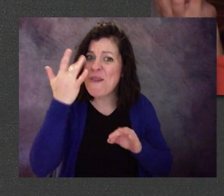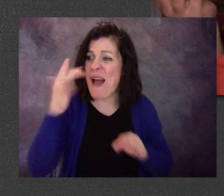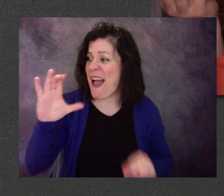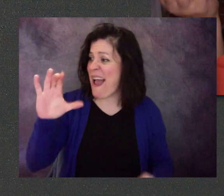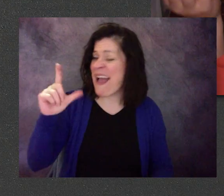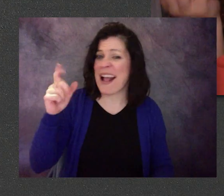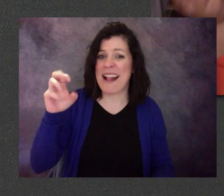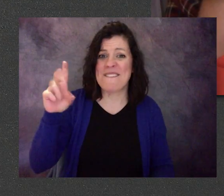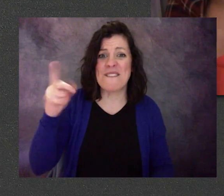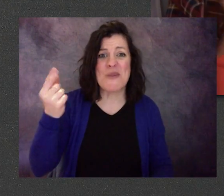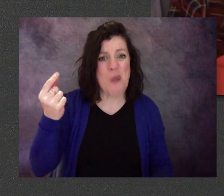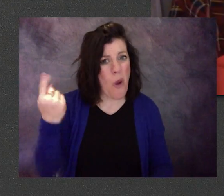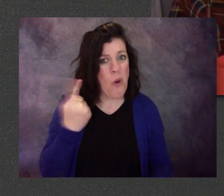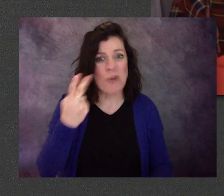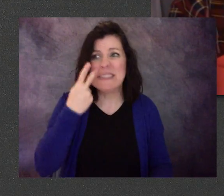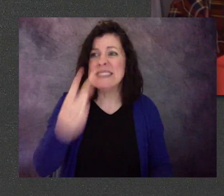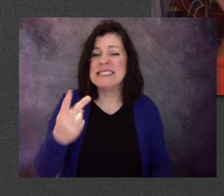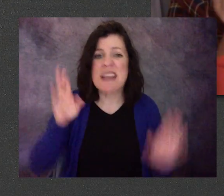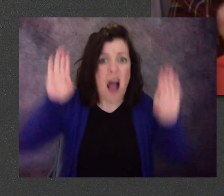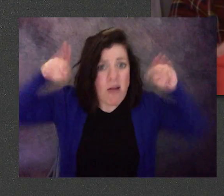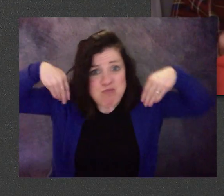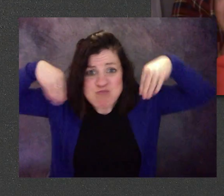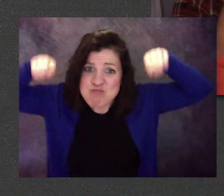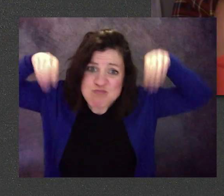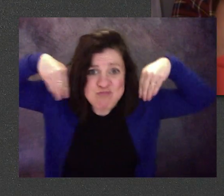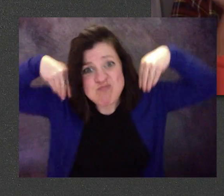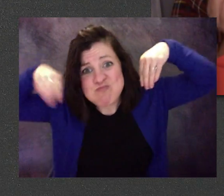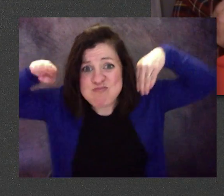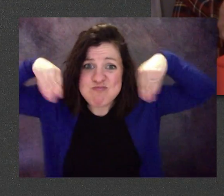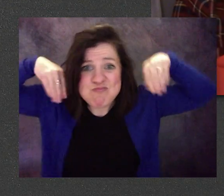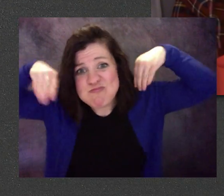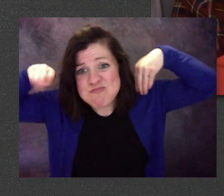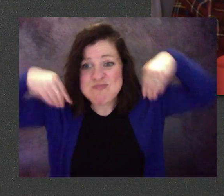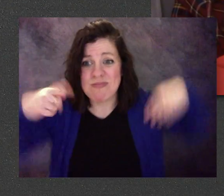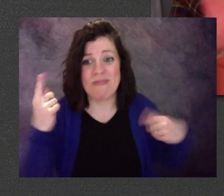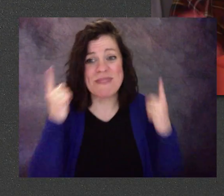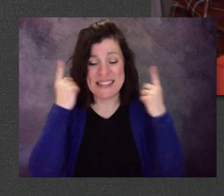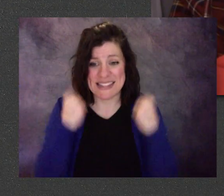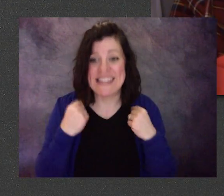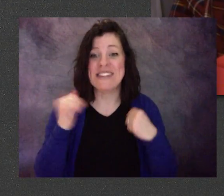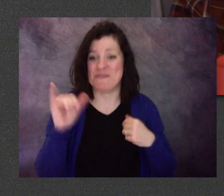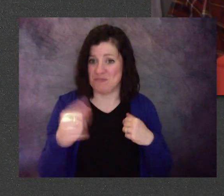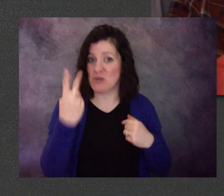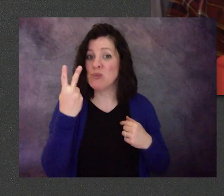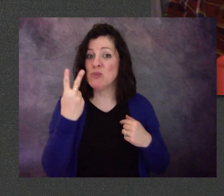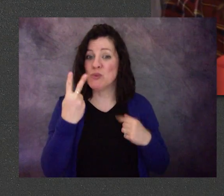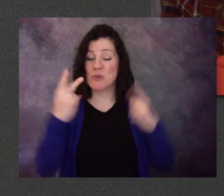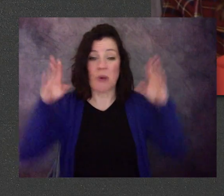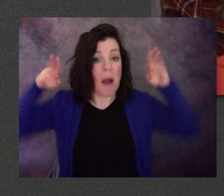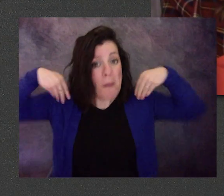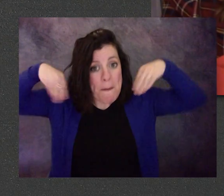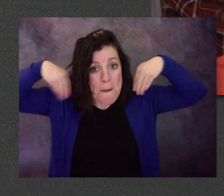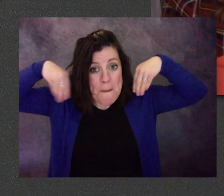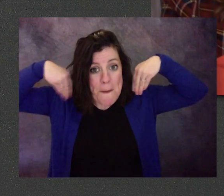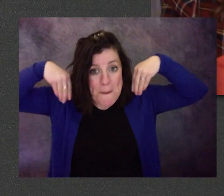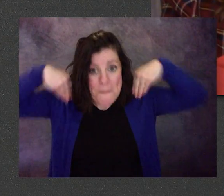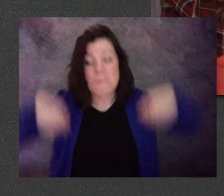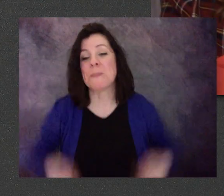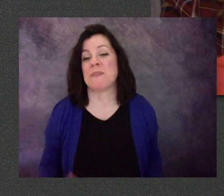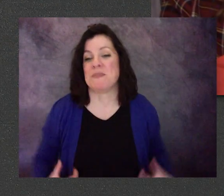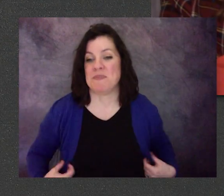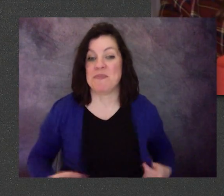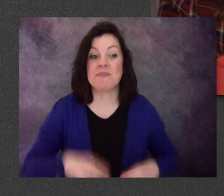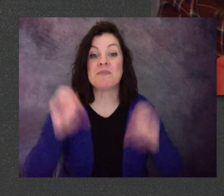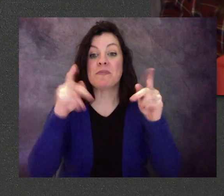has big red ears. So you need 2 red ears for your Clifford dog. The next thing you're going to do is take